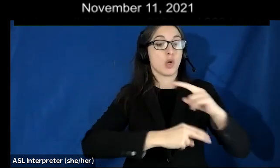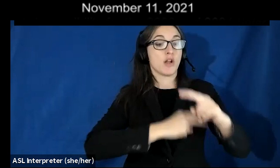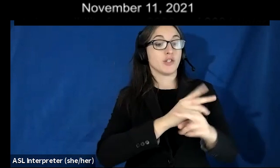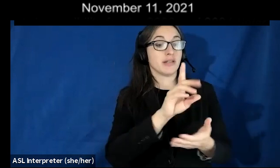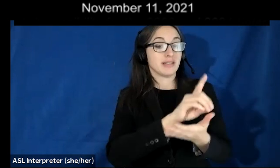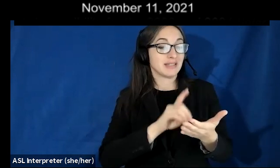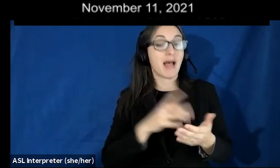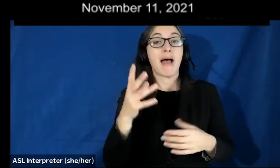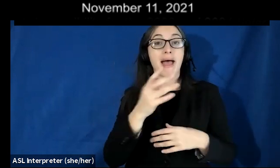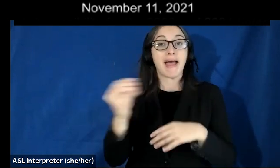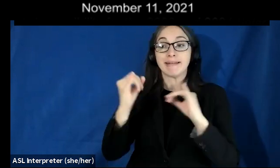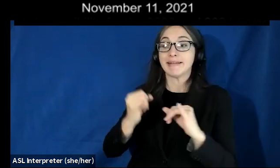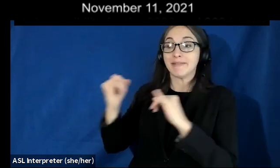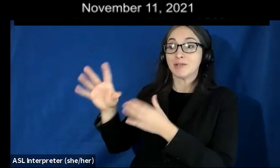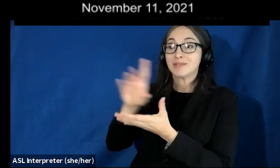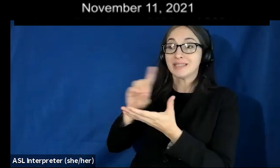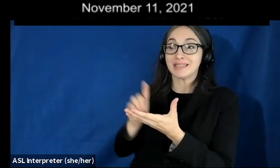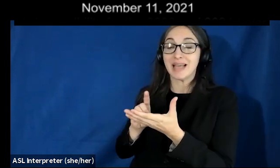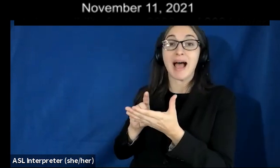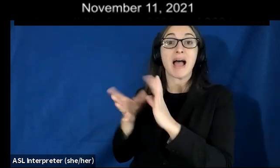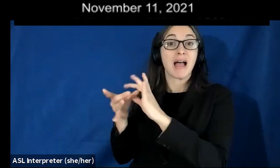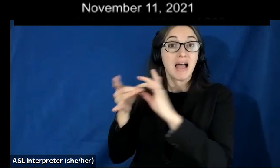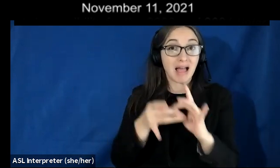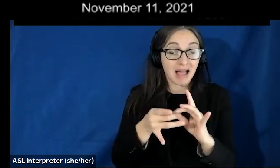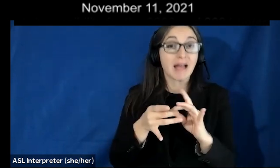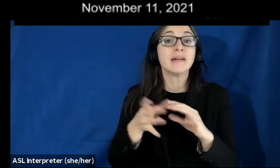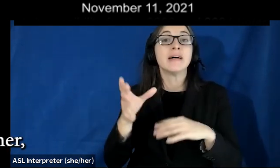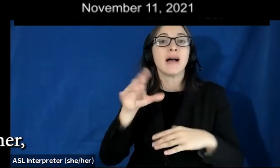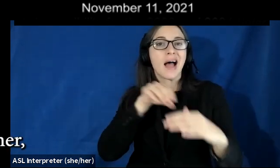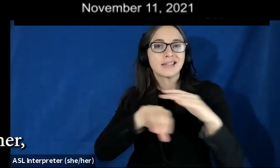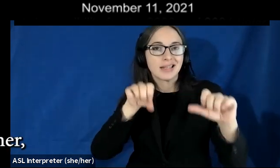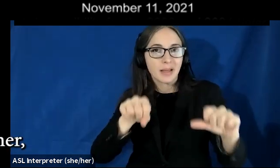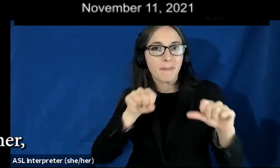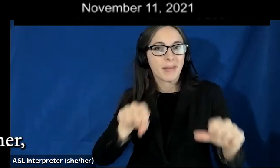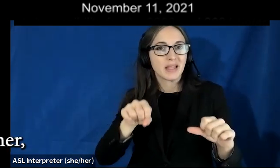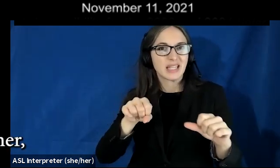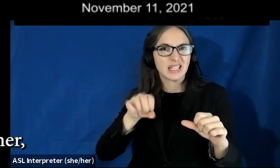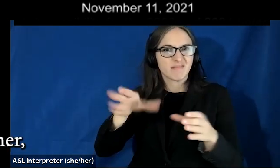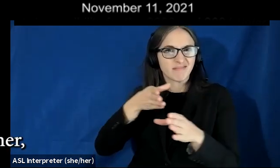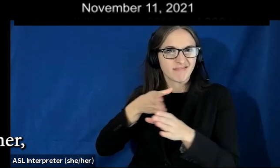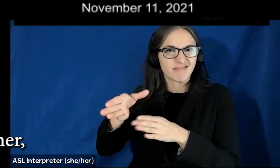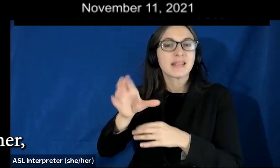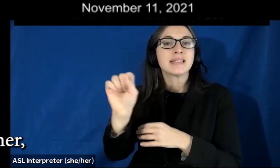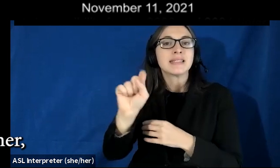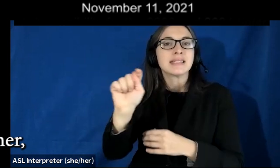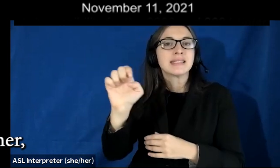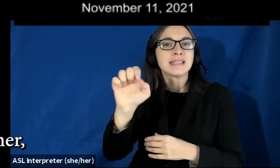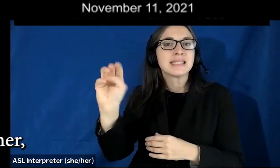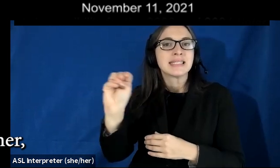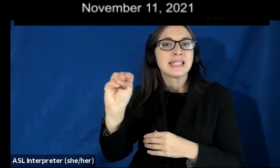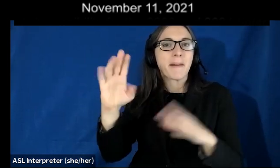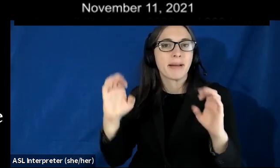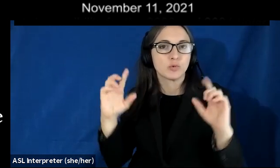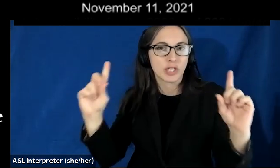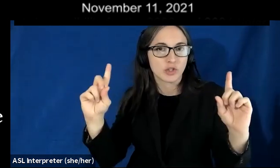Design in terms of accessibility in STEM education. First picture is in the upper left